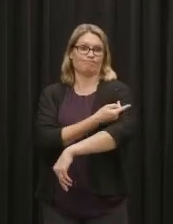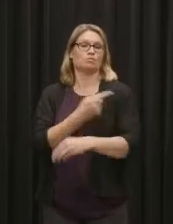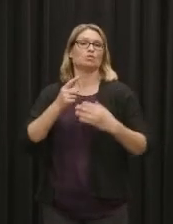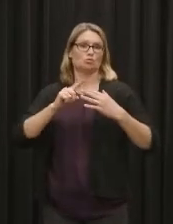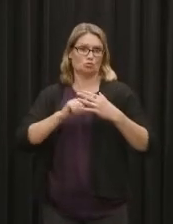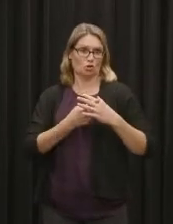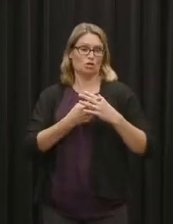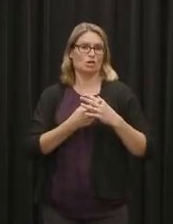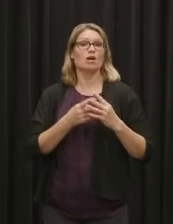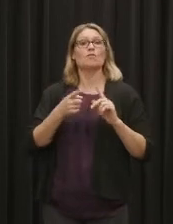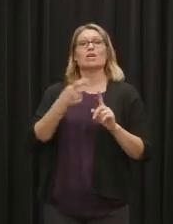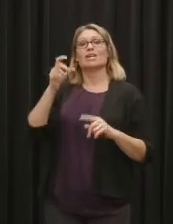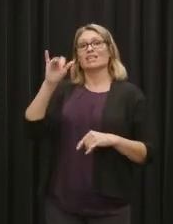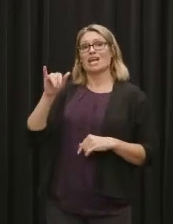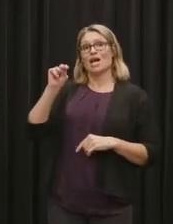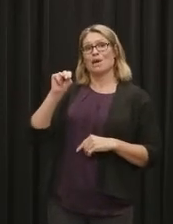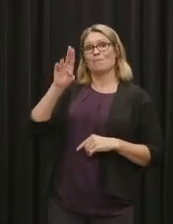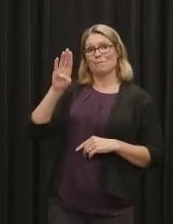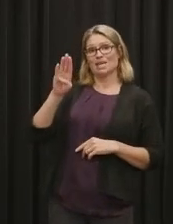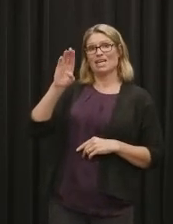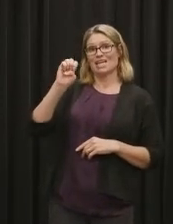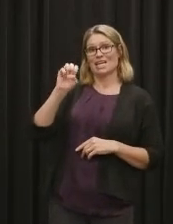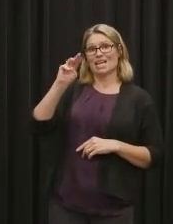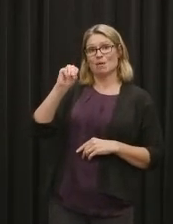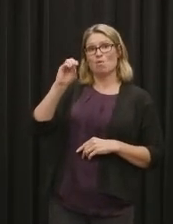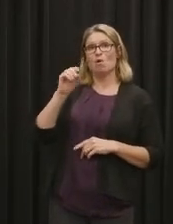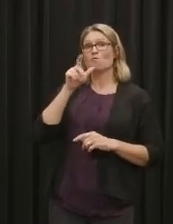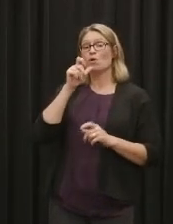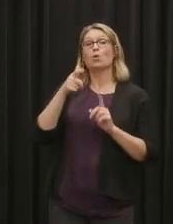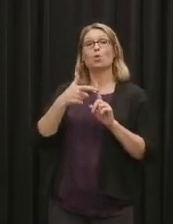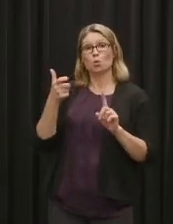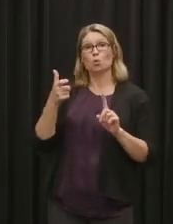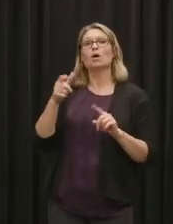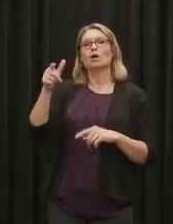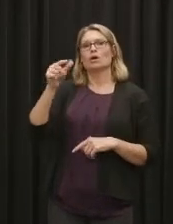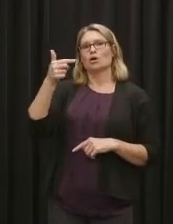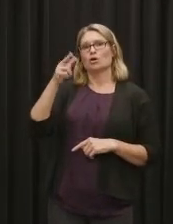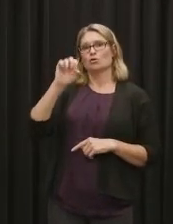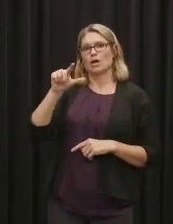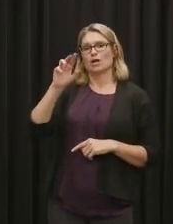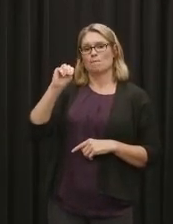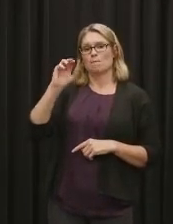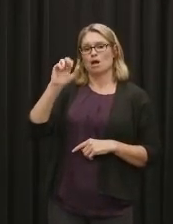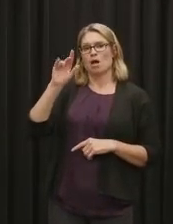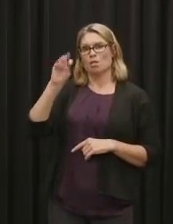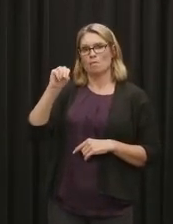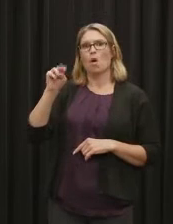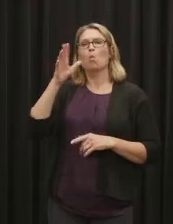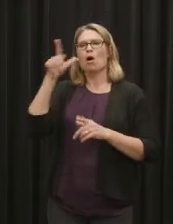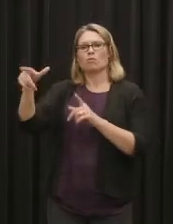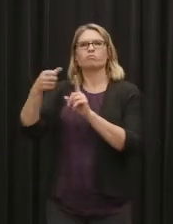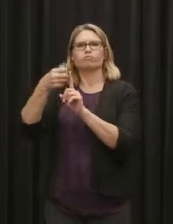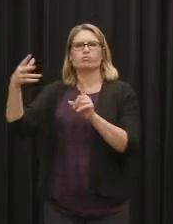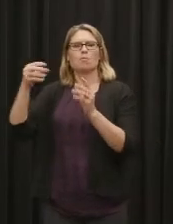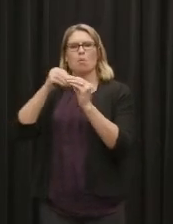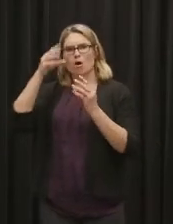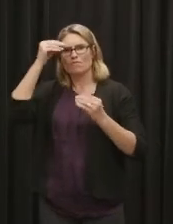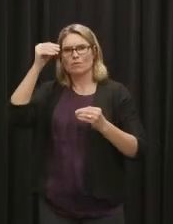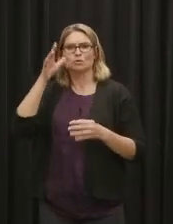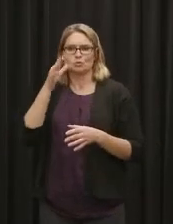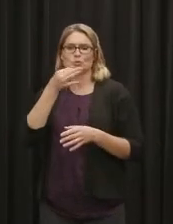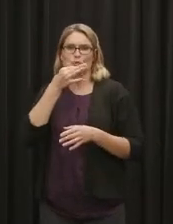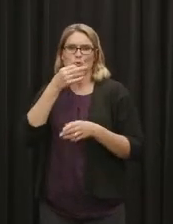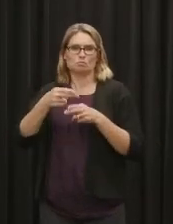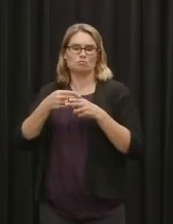leadership of NBEMO Director Greg McCollum. He will provide more details about the plan